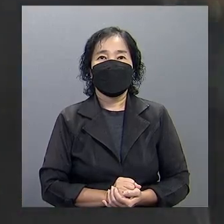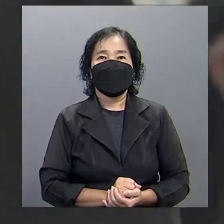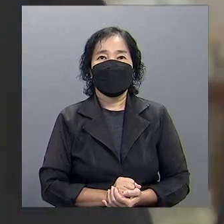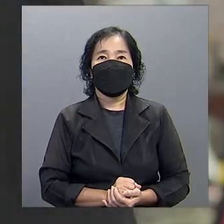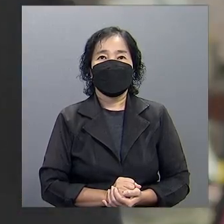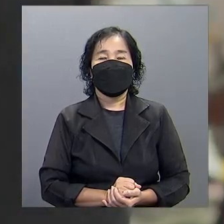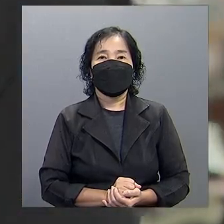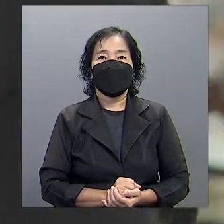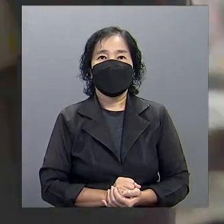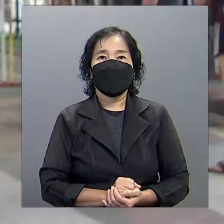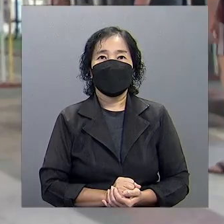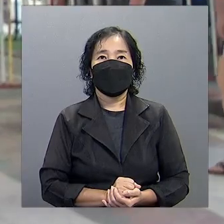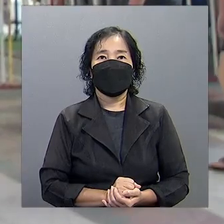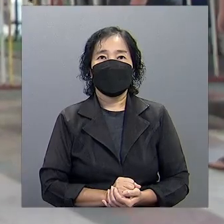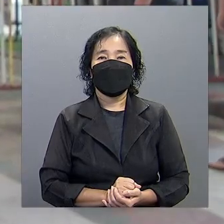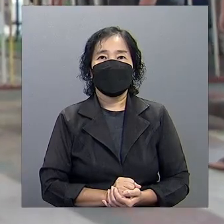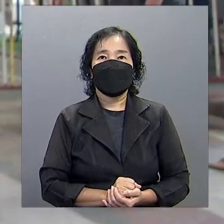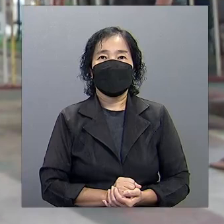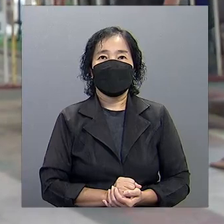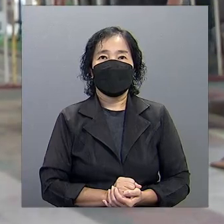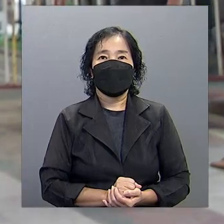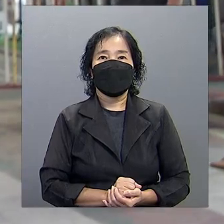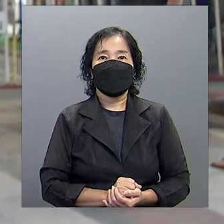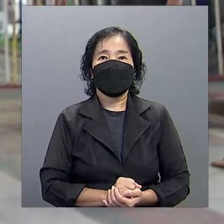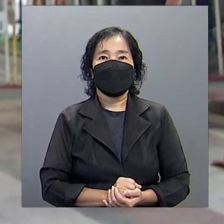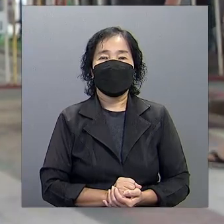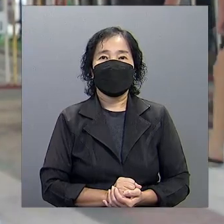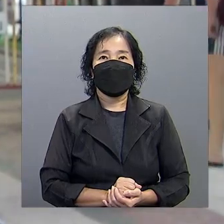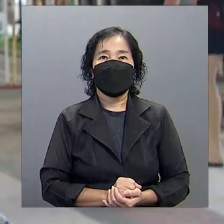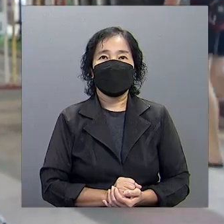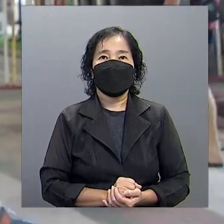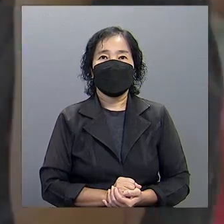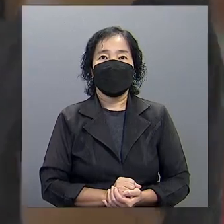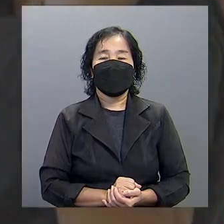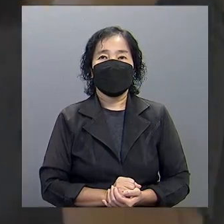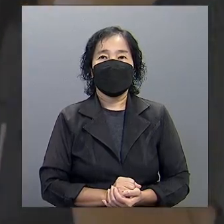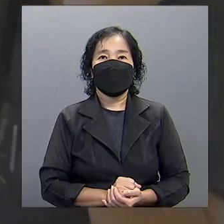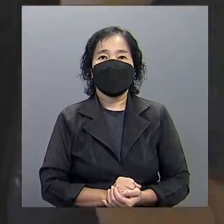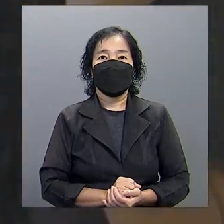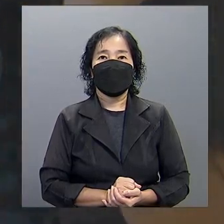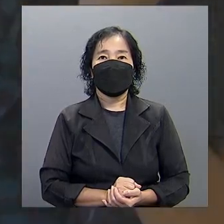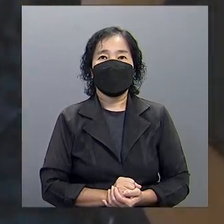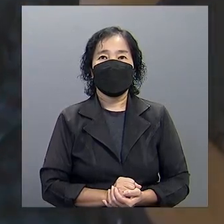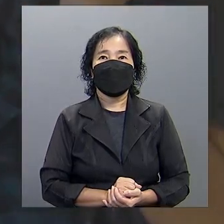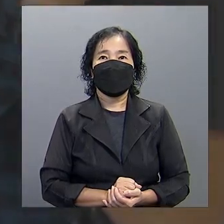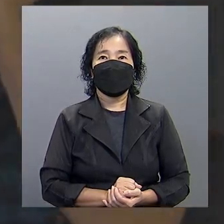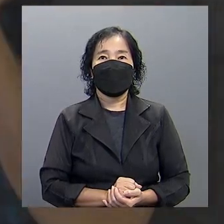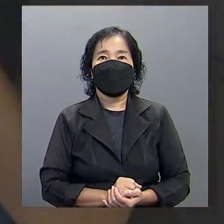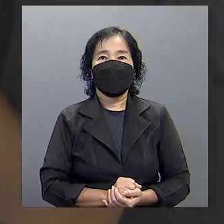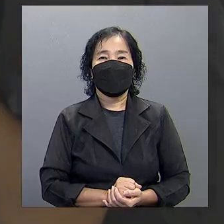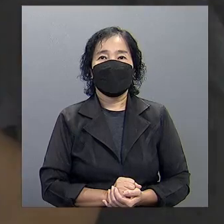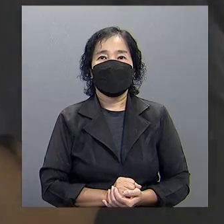no idea that it had come to Thailand already. I also heard that it's not quite as contagious as, for example, COVID is. Right. And